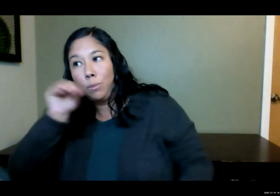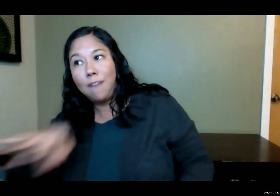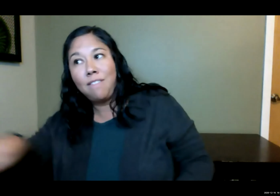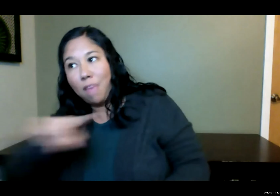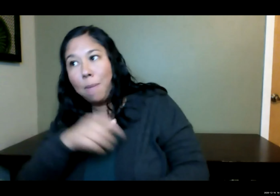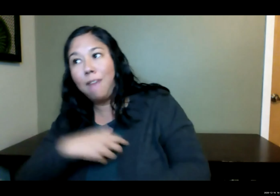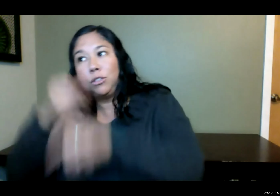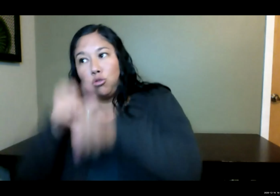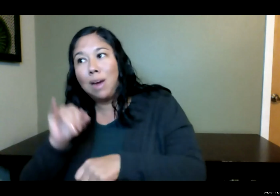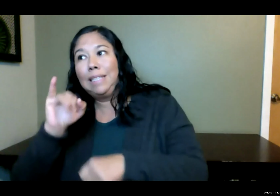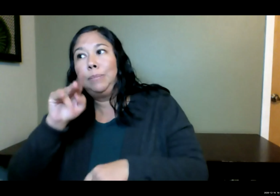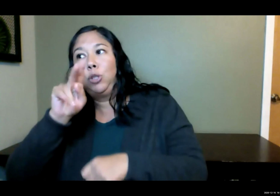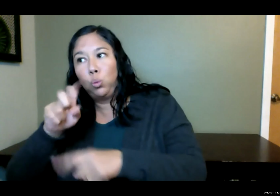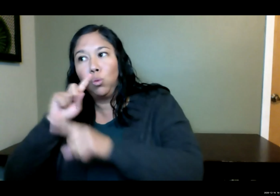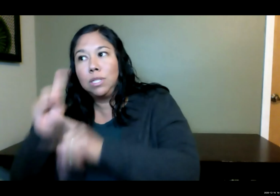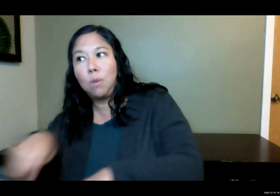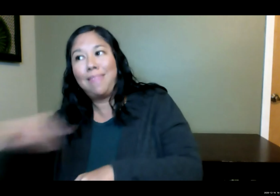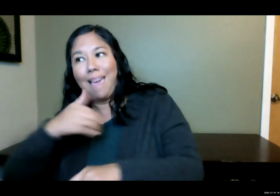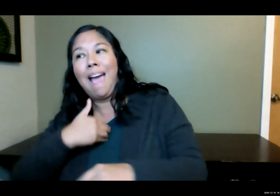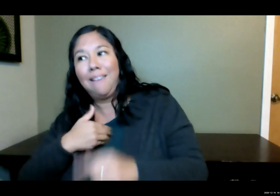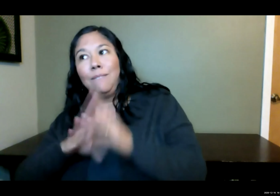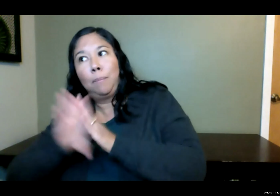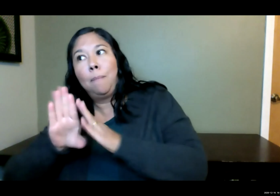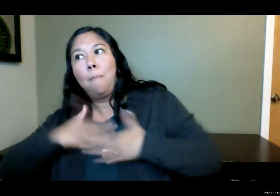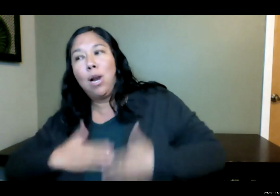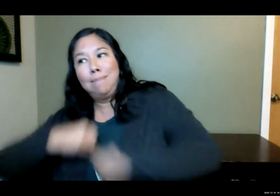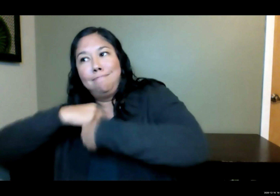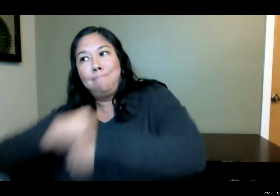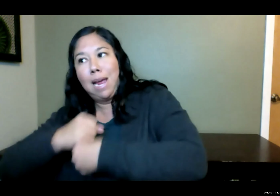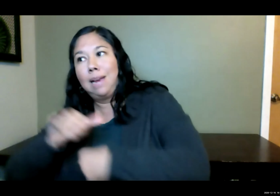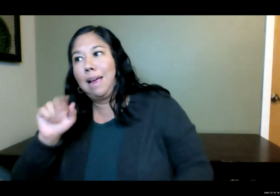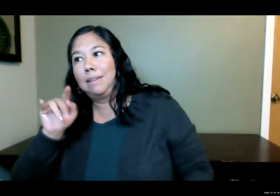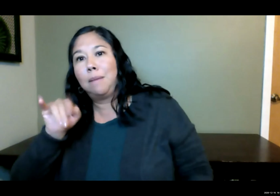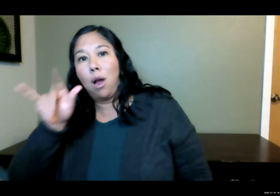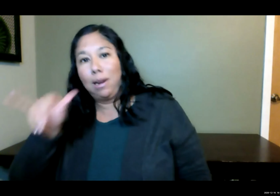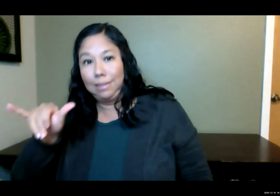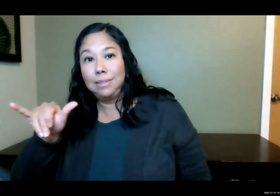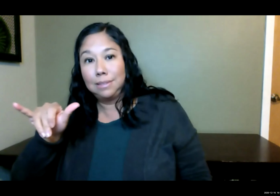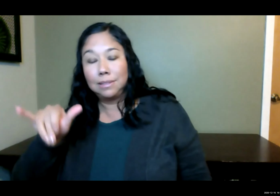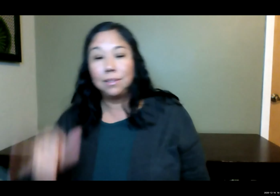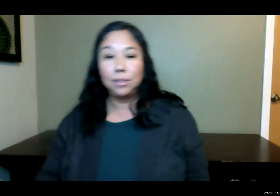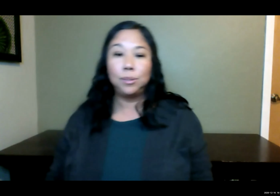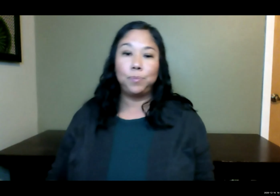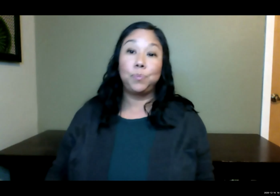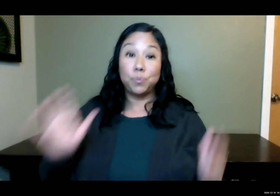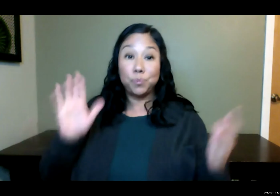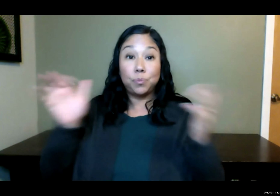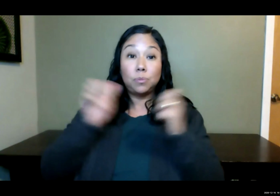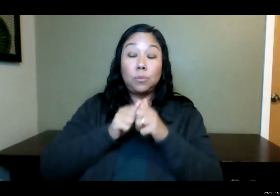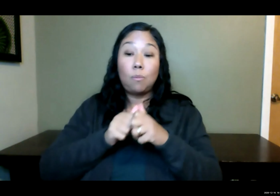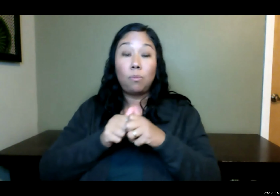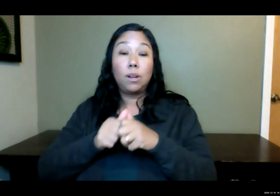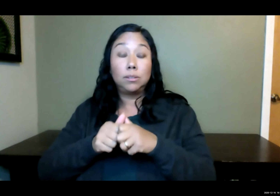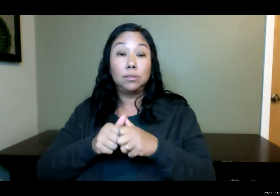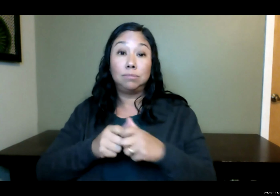and they had antibodies. So in terms of comparing risks and benefits of getting the vaccine versus going through the infection and